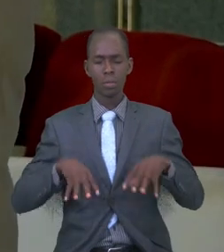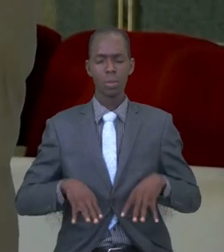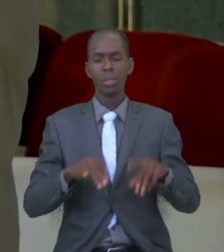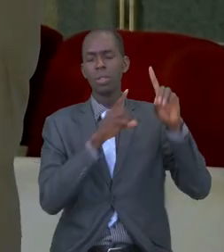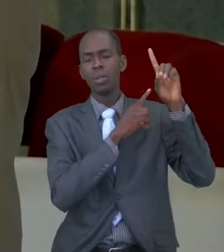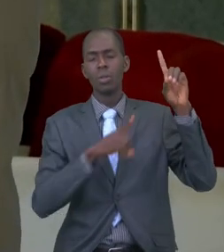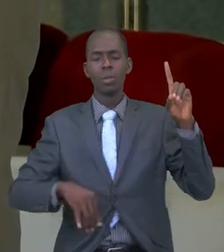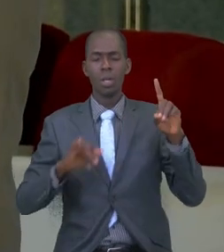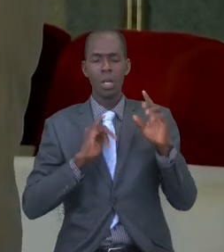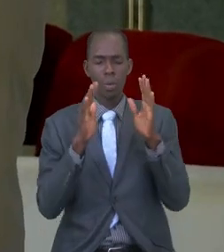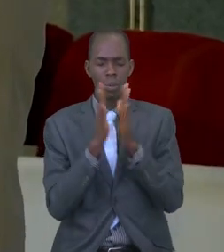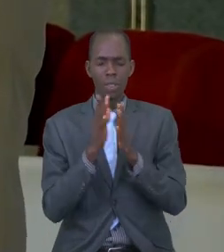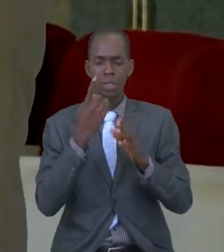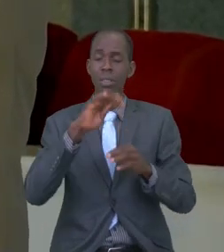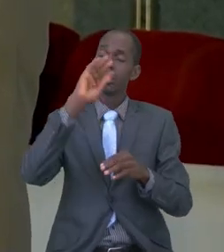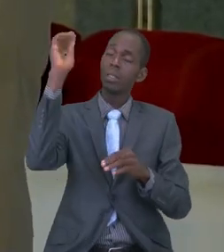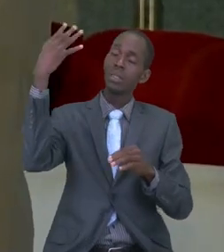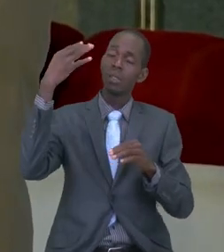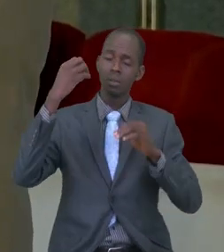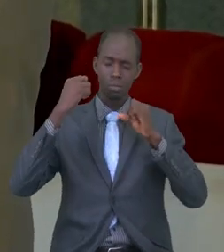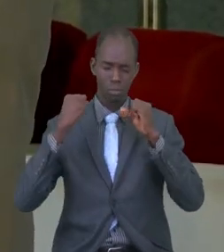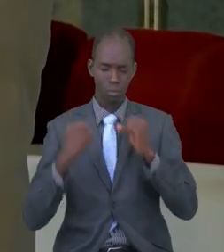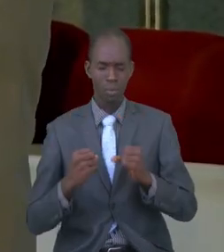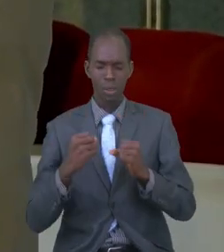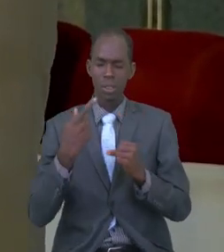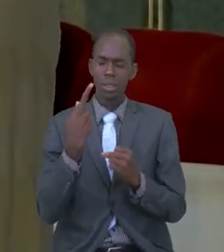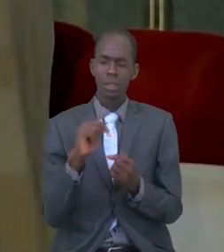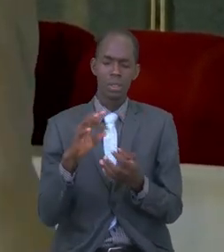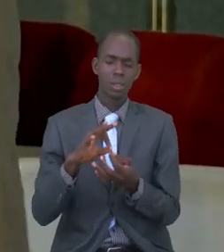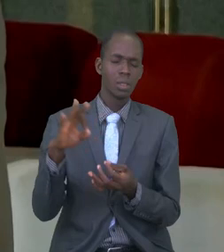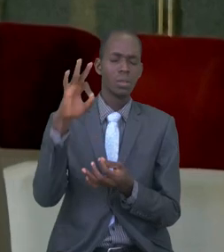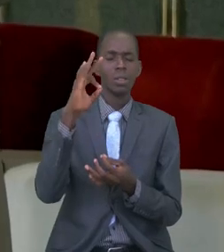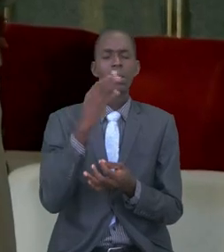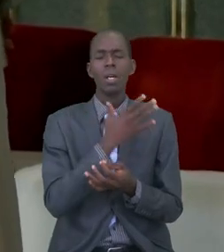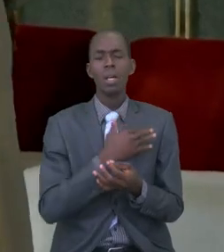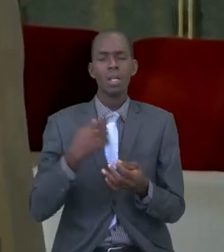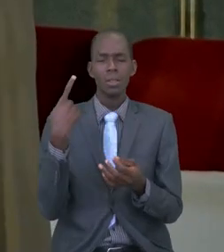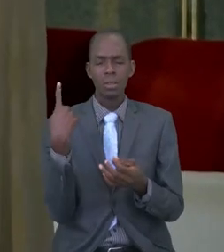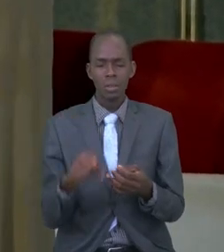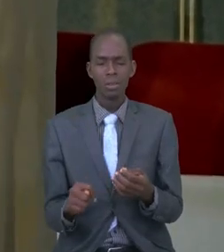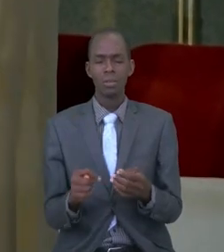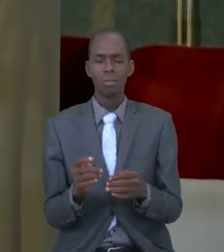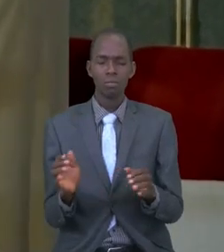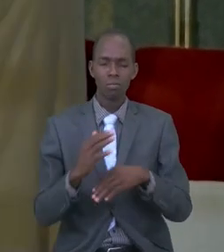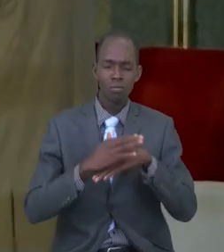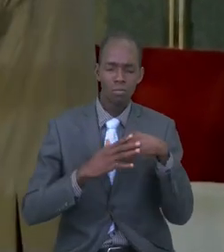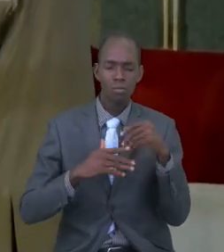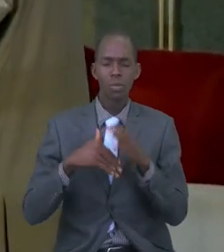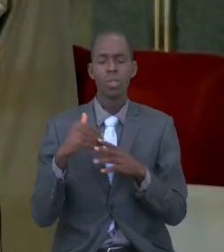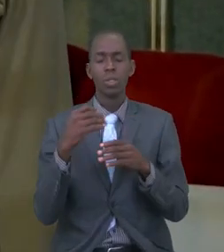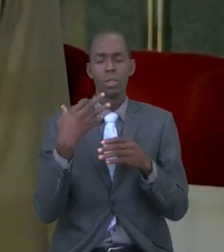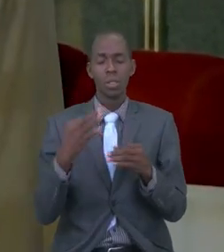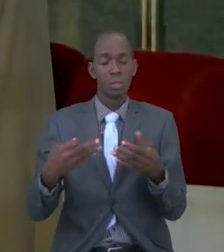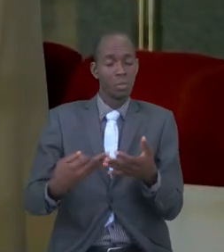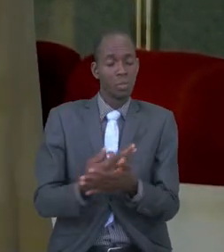grace, the strength, the spirit, and the companionship of heaven that will tell